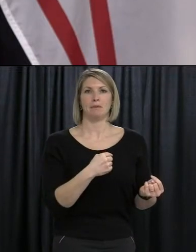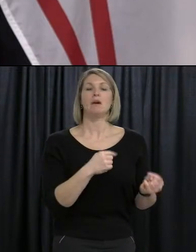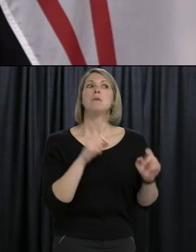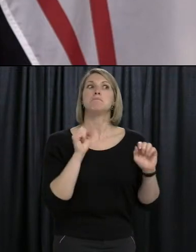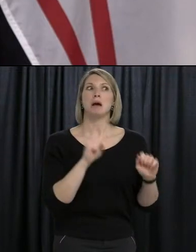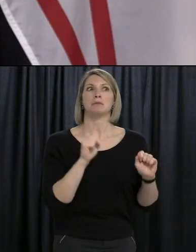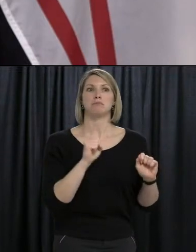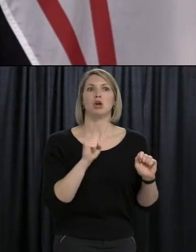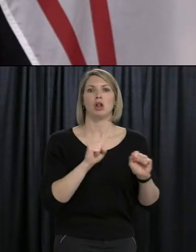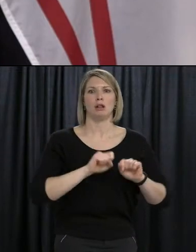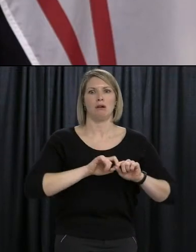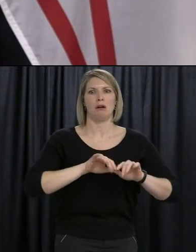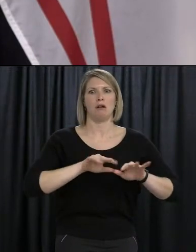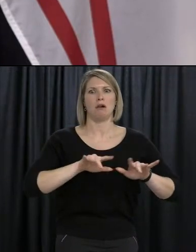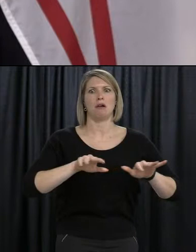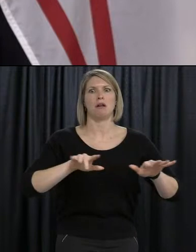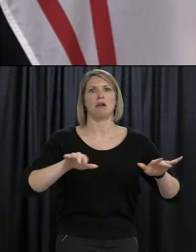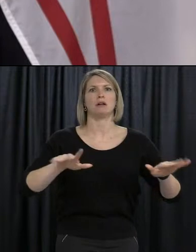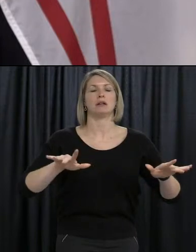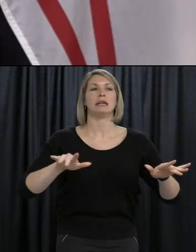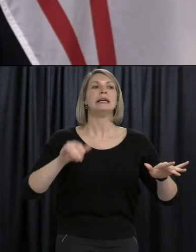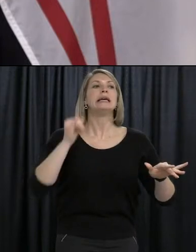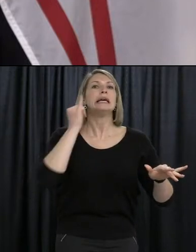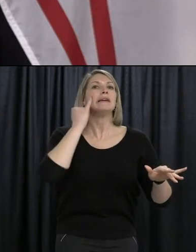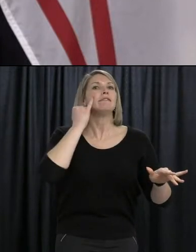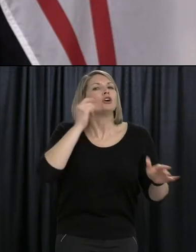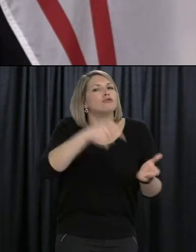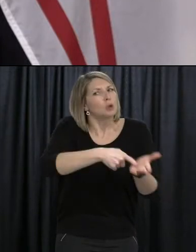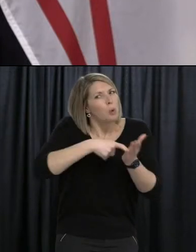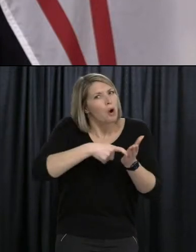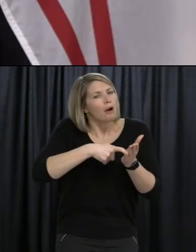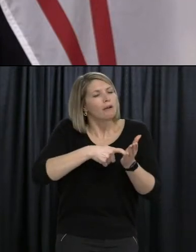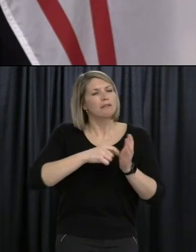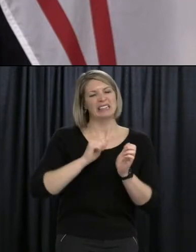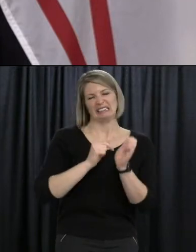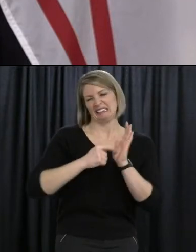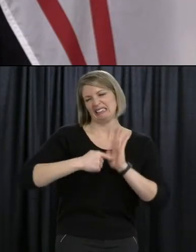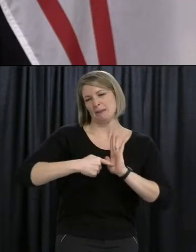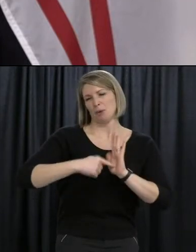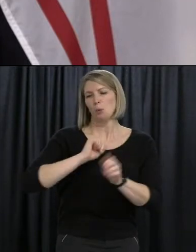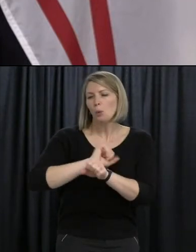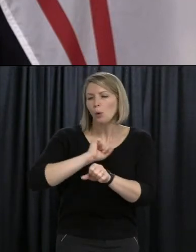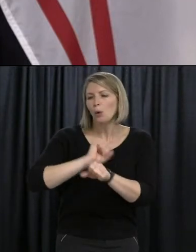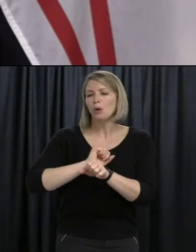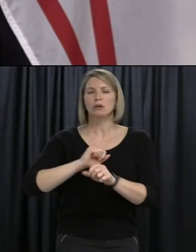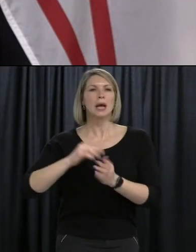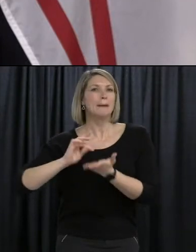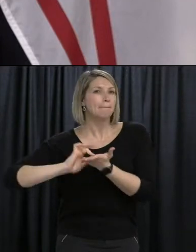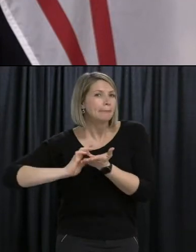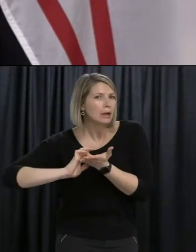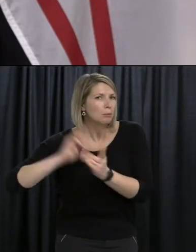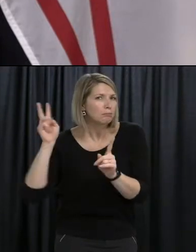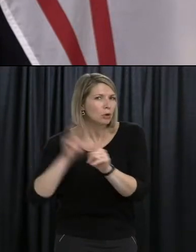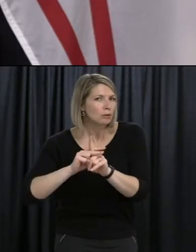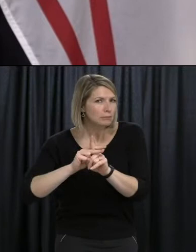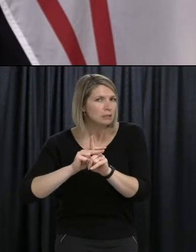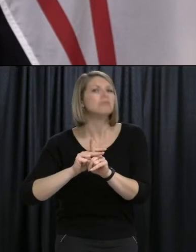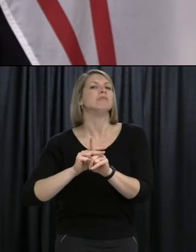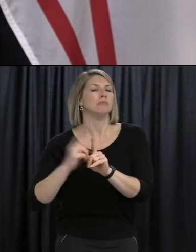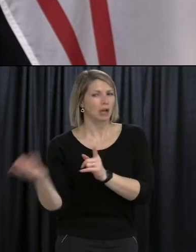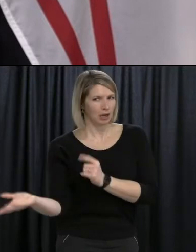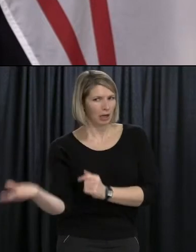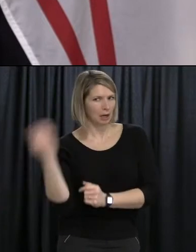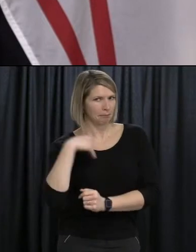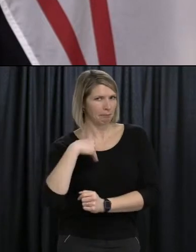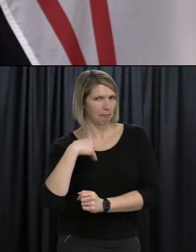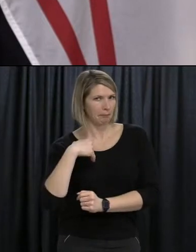have an essential reason such as work or a medical appointment. If you can delay your travel, please do so.